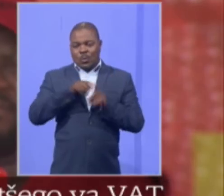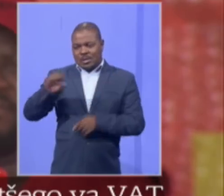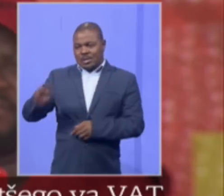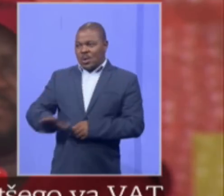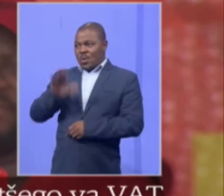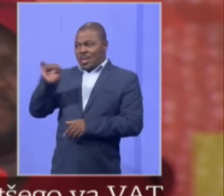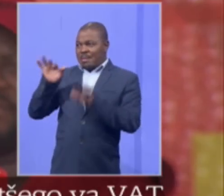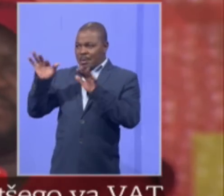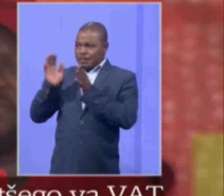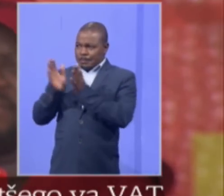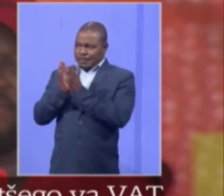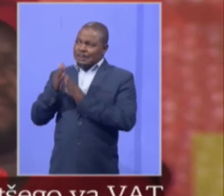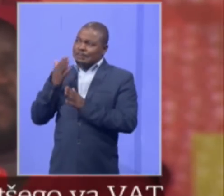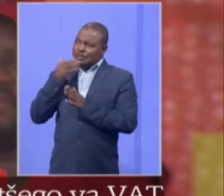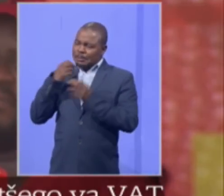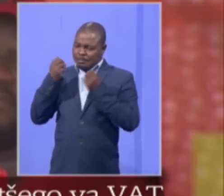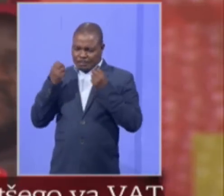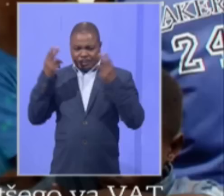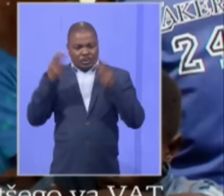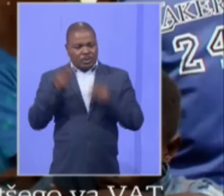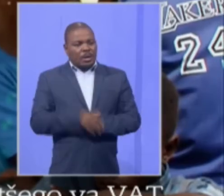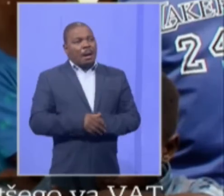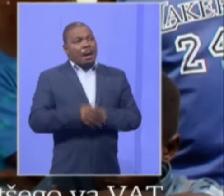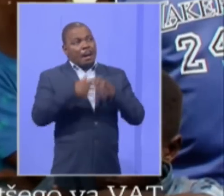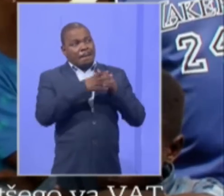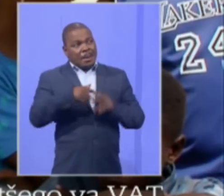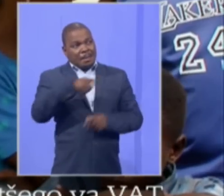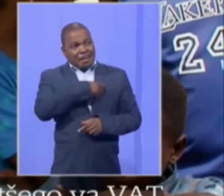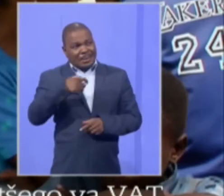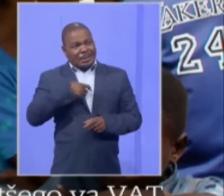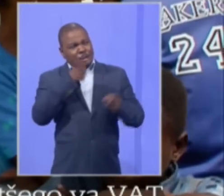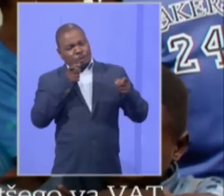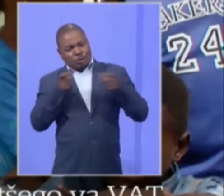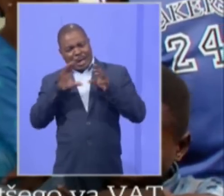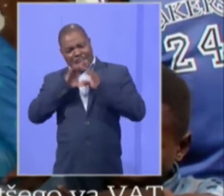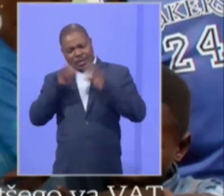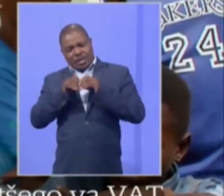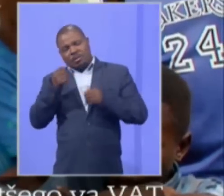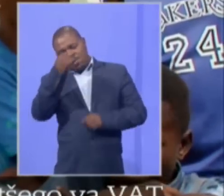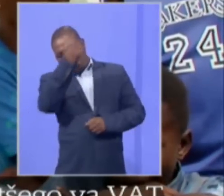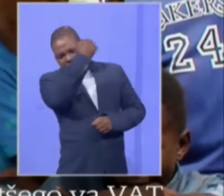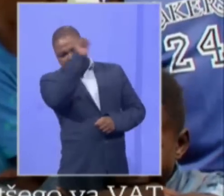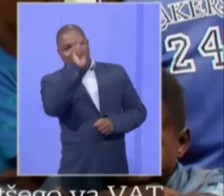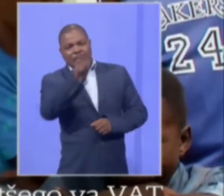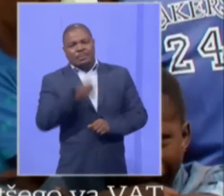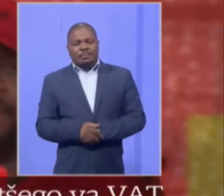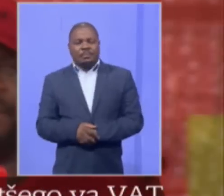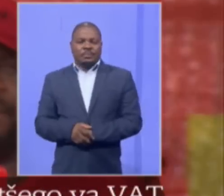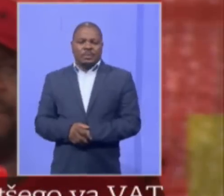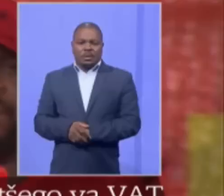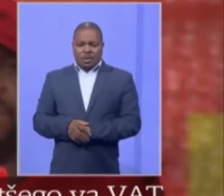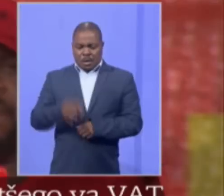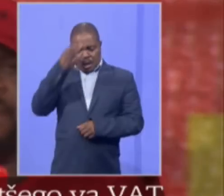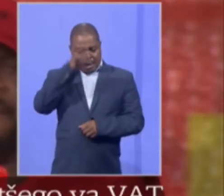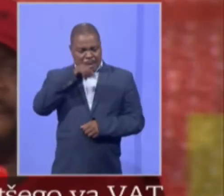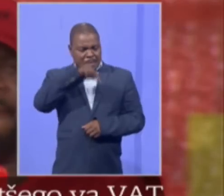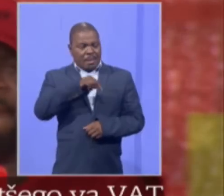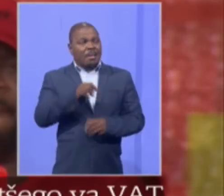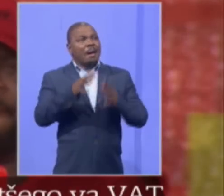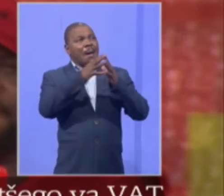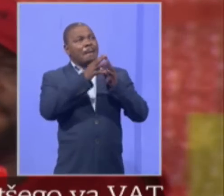ema ka maoto ba kgatlhanong le taolo ya mopresidente wa America Donald Trump. Why does this government not tell the